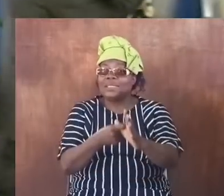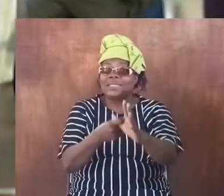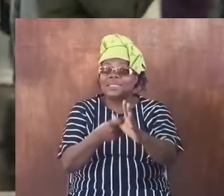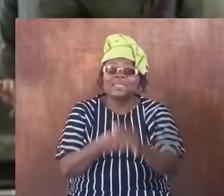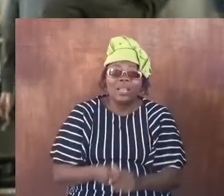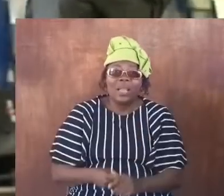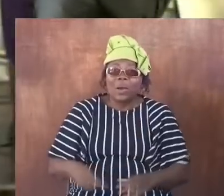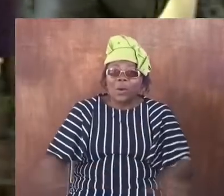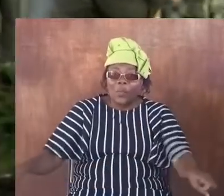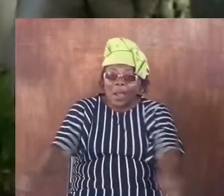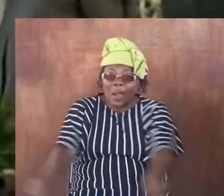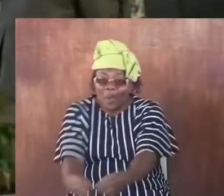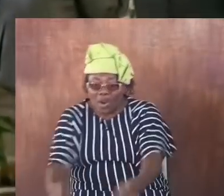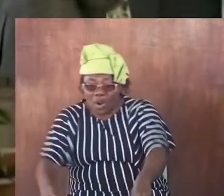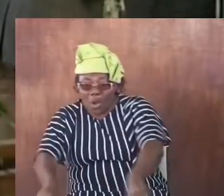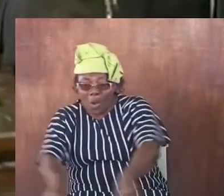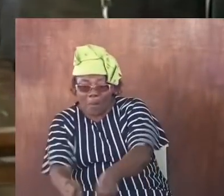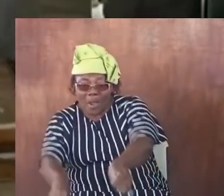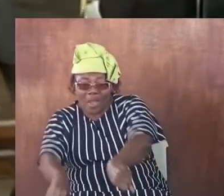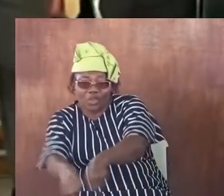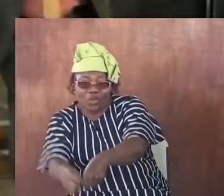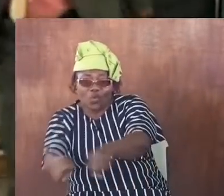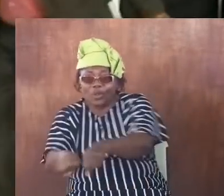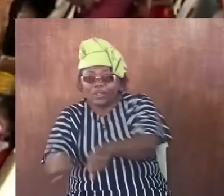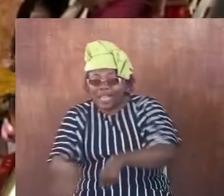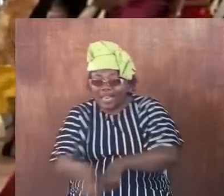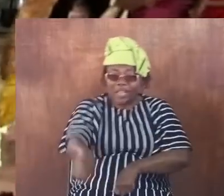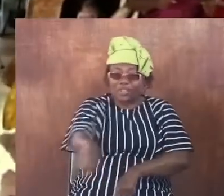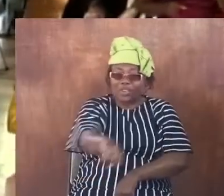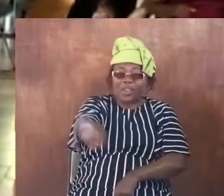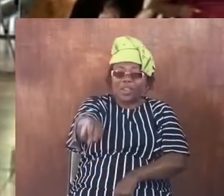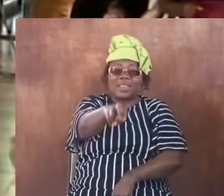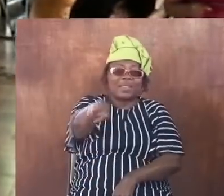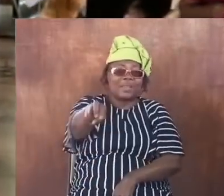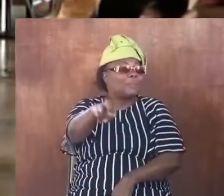right? Then I buckle on my shoes.